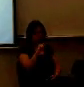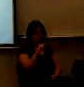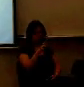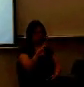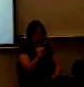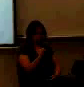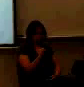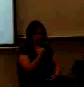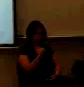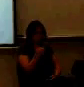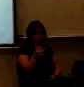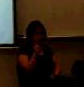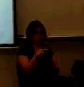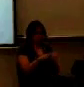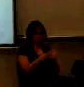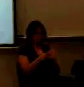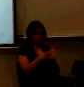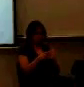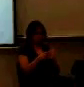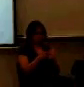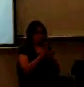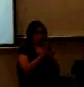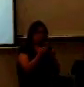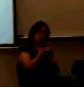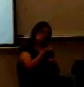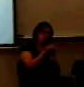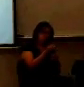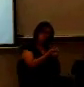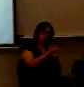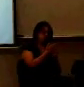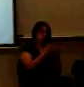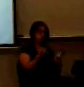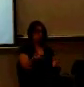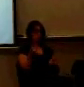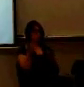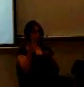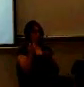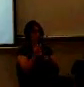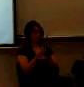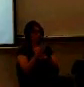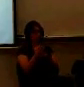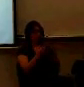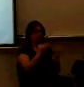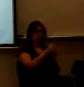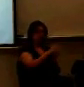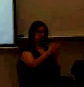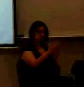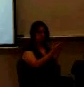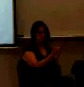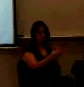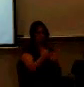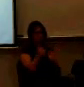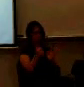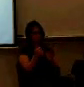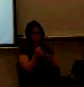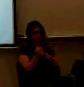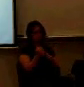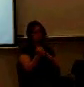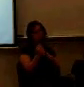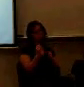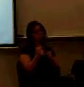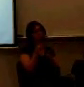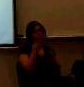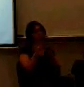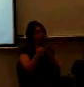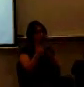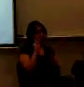What do you think it is that makes them so? Another way of looking at it is it costs energy